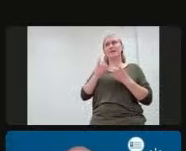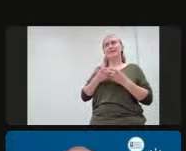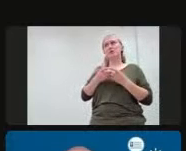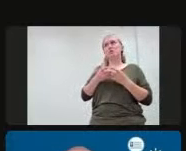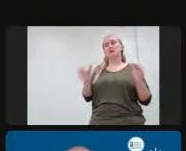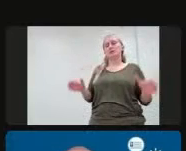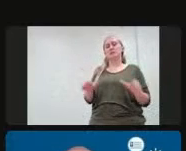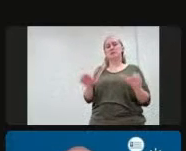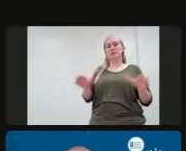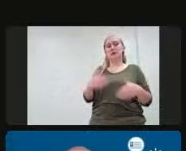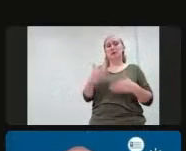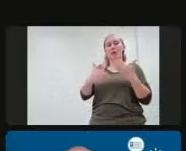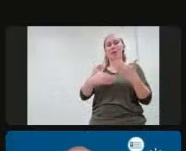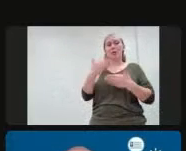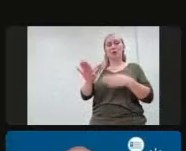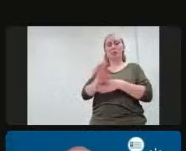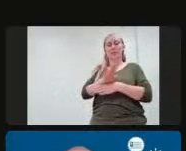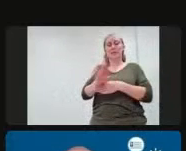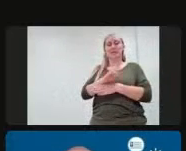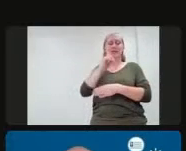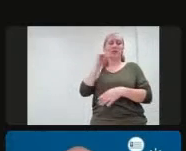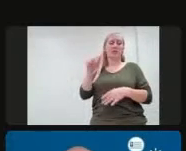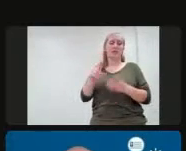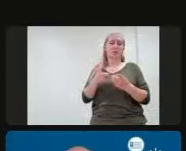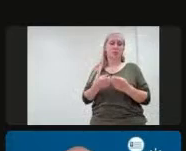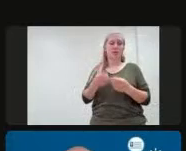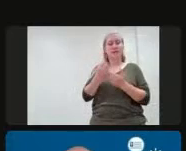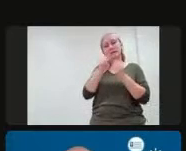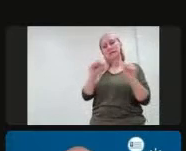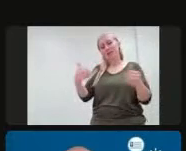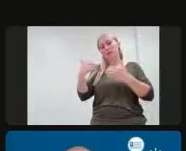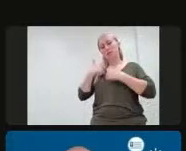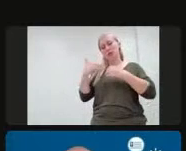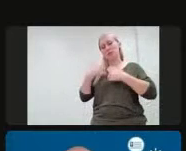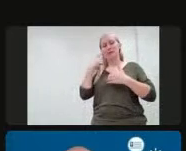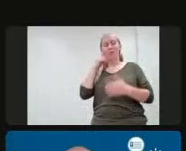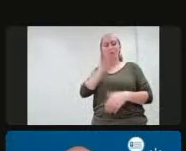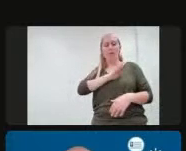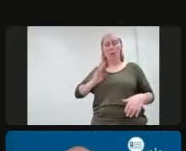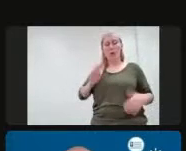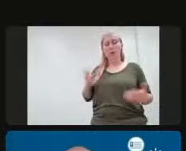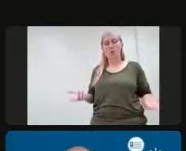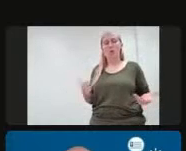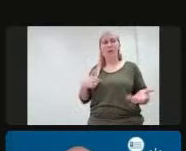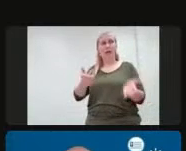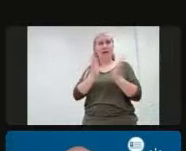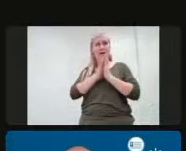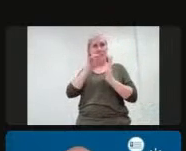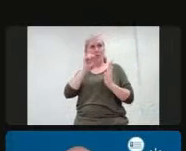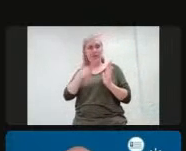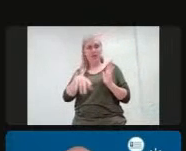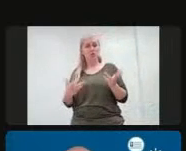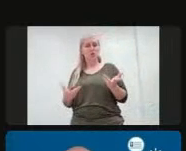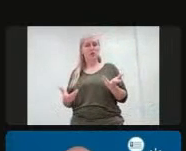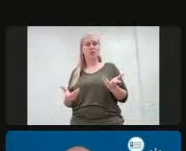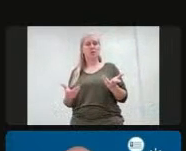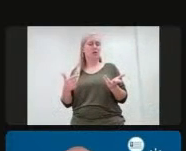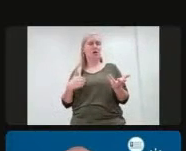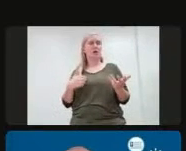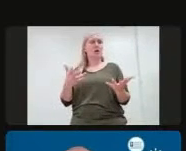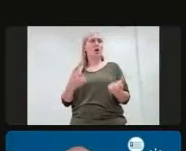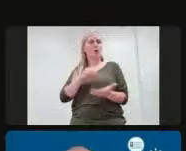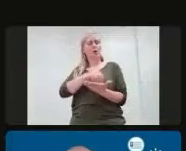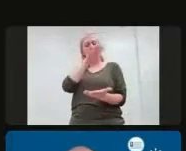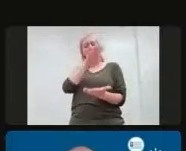does it is the operational business of the district. Safety is a responsibility of the board. So I asked that question, saying, I want to go on